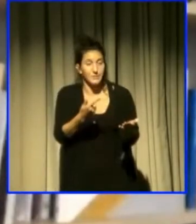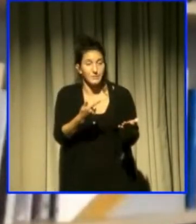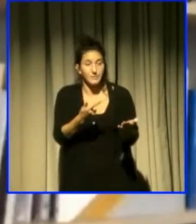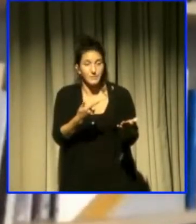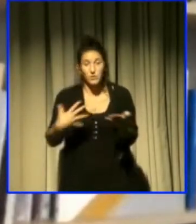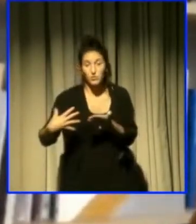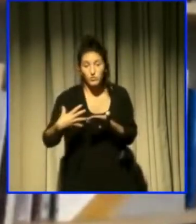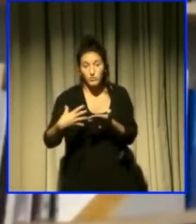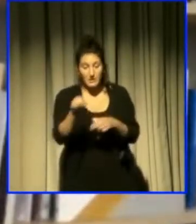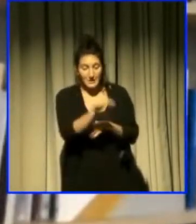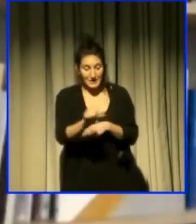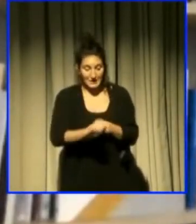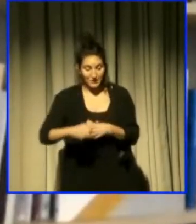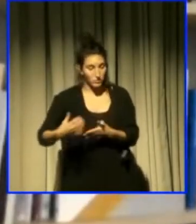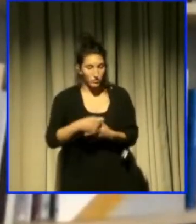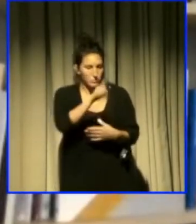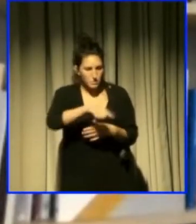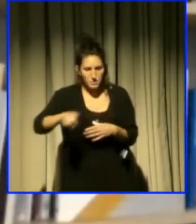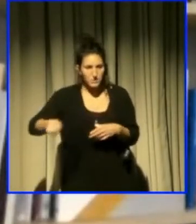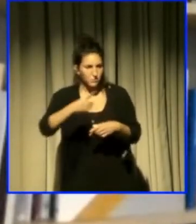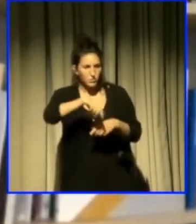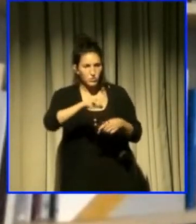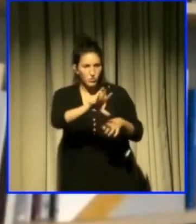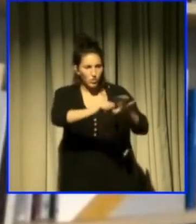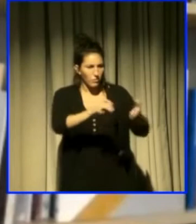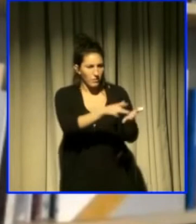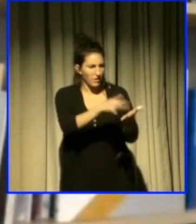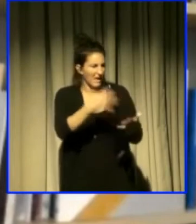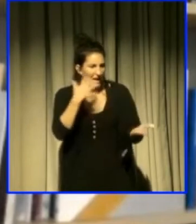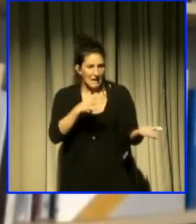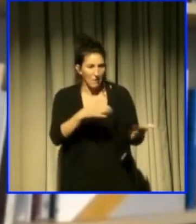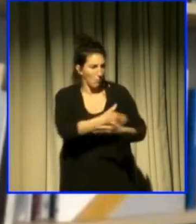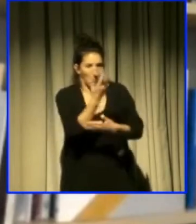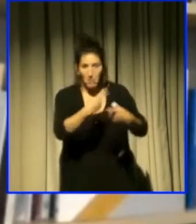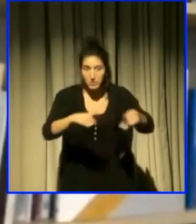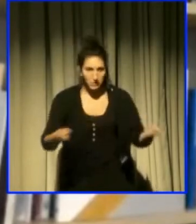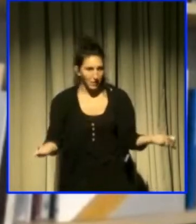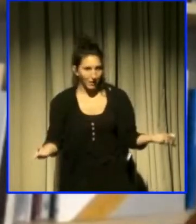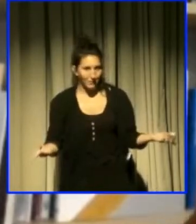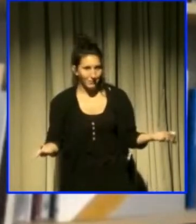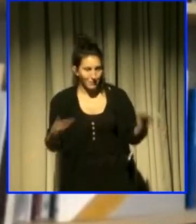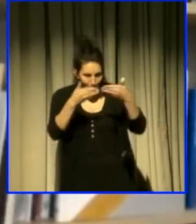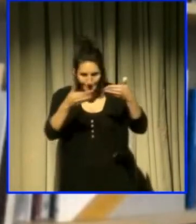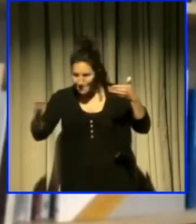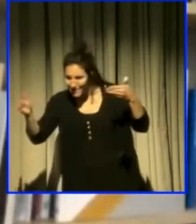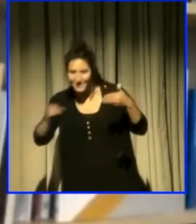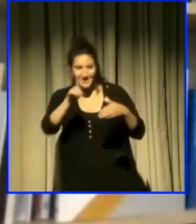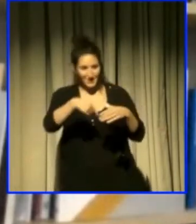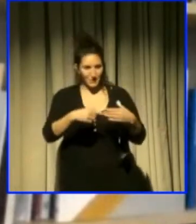new magazines, buy interesting new newspapers, also from outside of your country. Listen